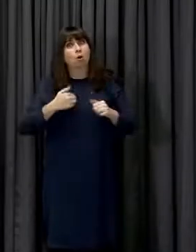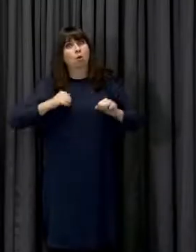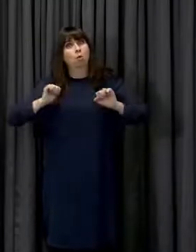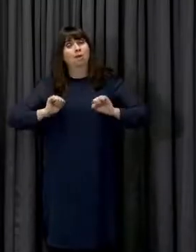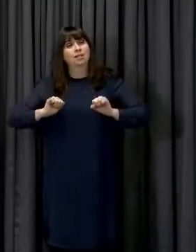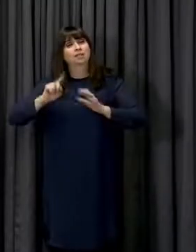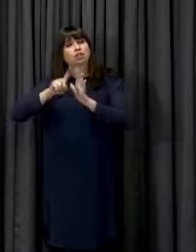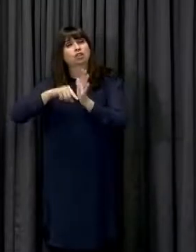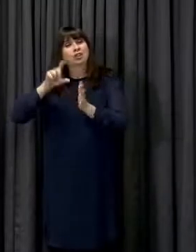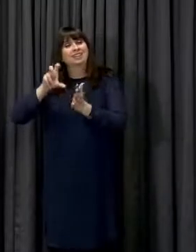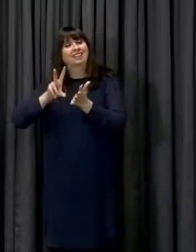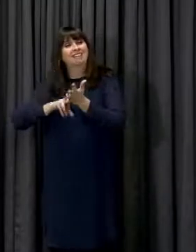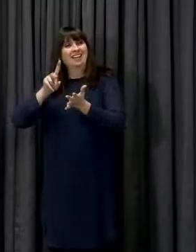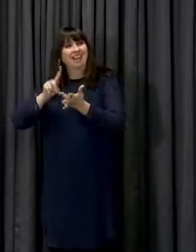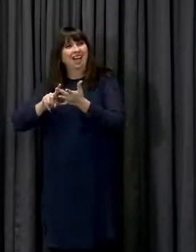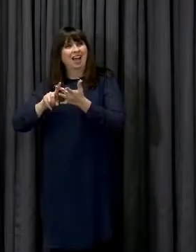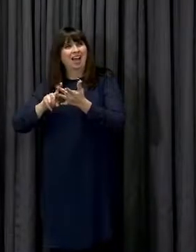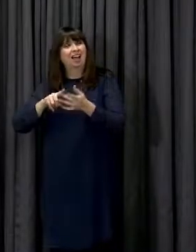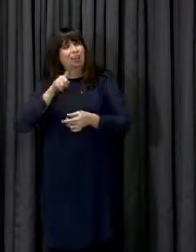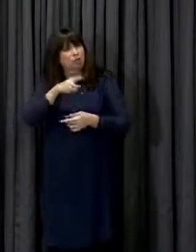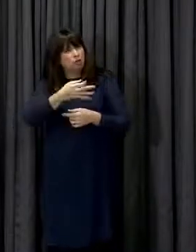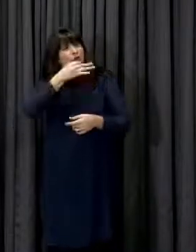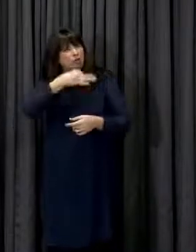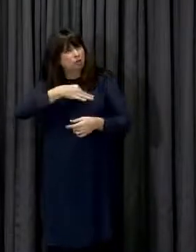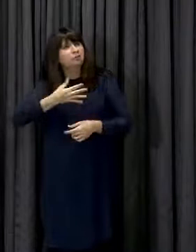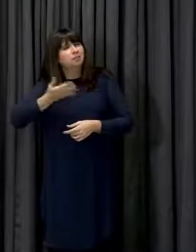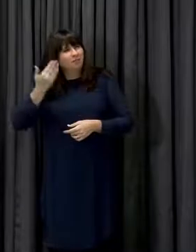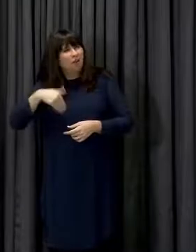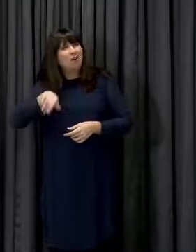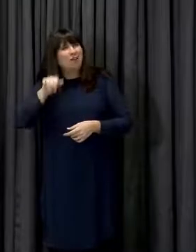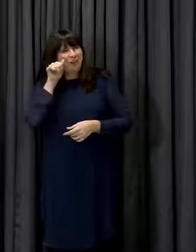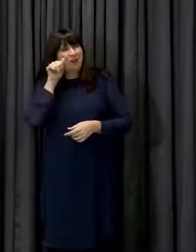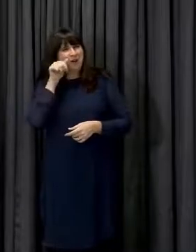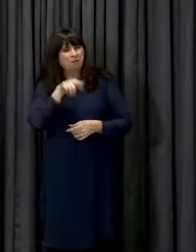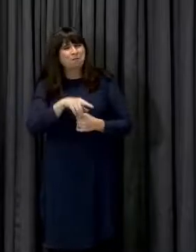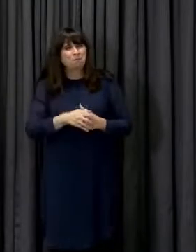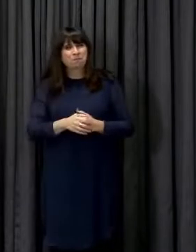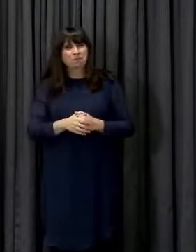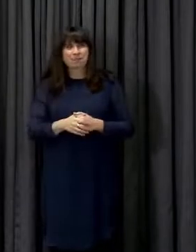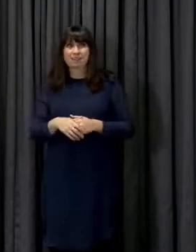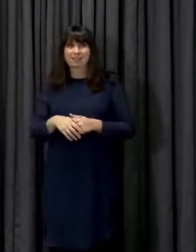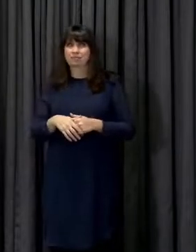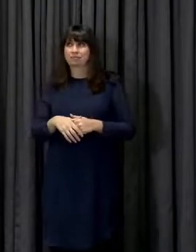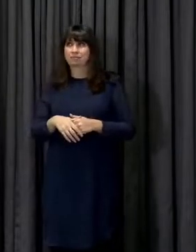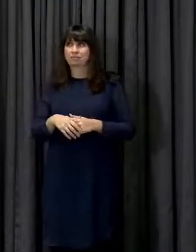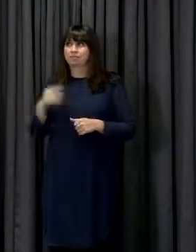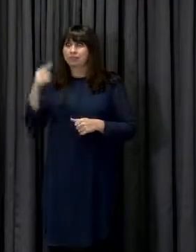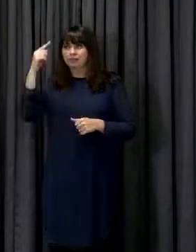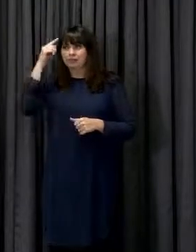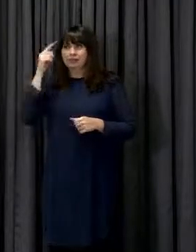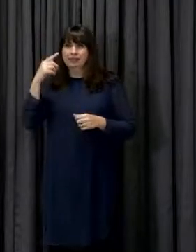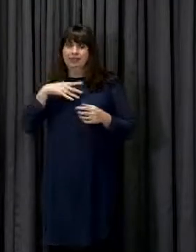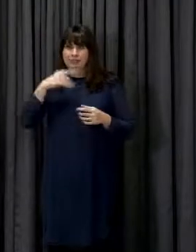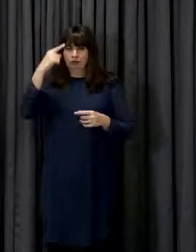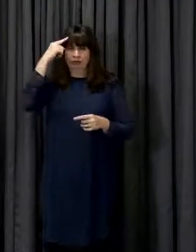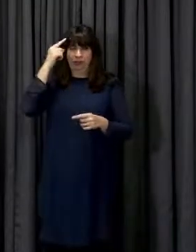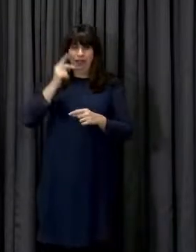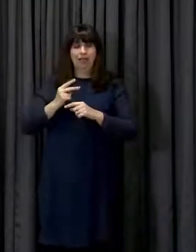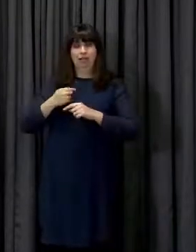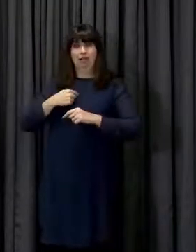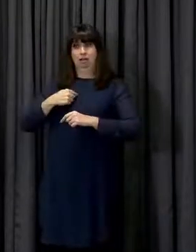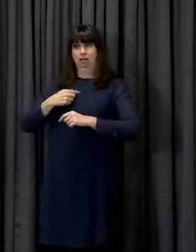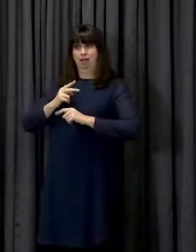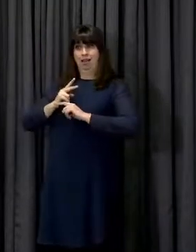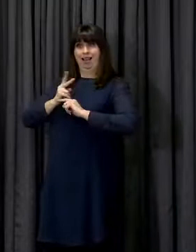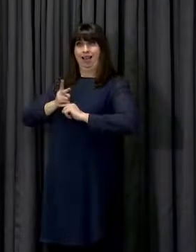on the JCVI. I think, to be fair, you've also asked me this question in the past, and so it is about understanding the relationship between the carer and the person they care